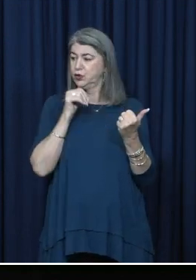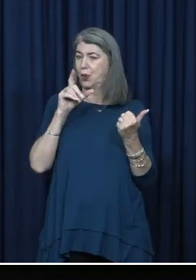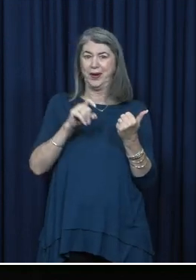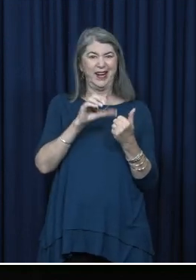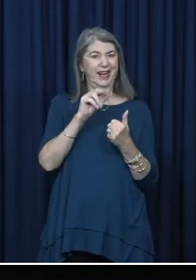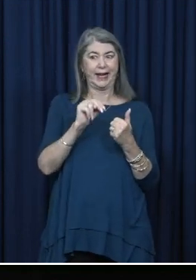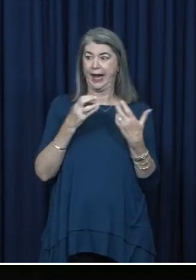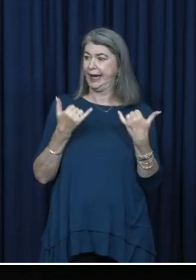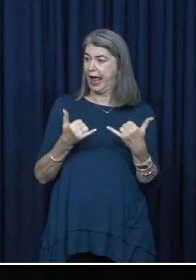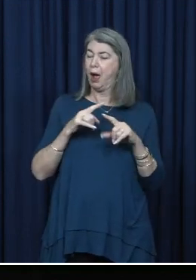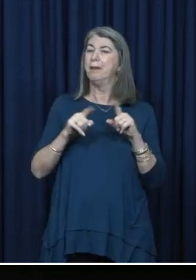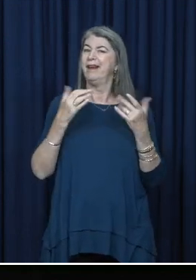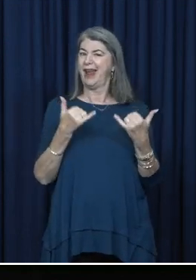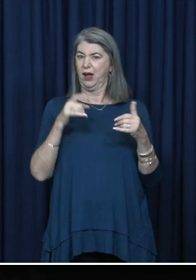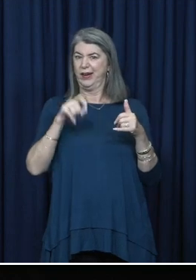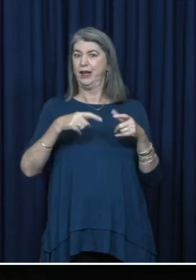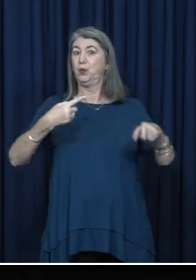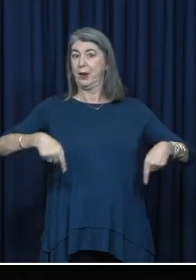cane, but you now need a wheelchair,